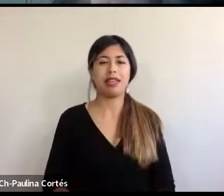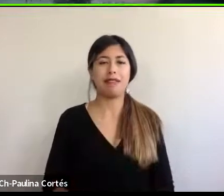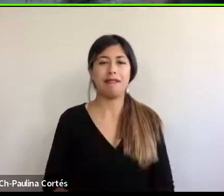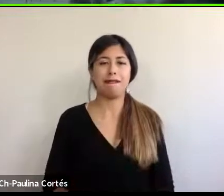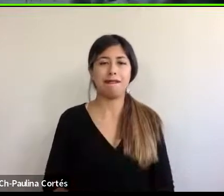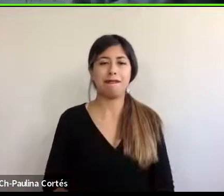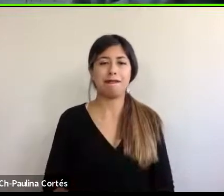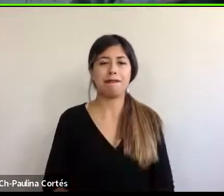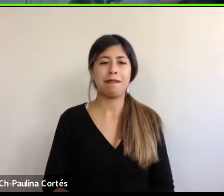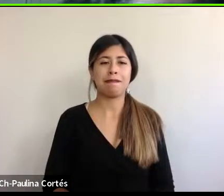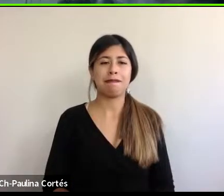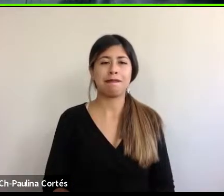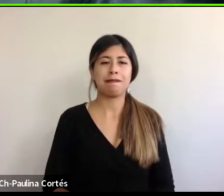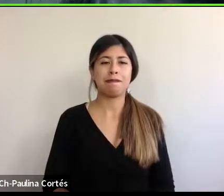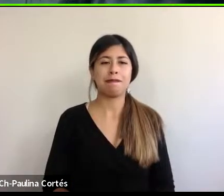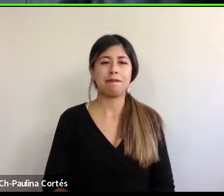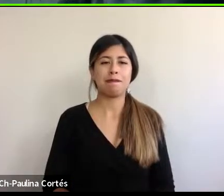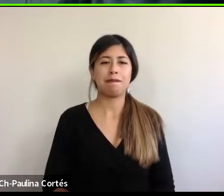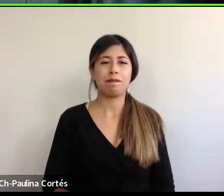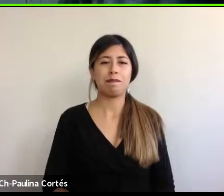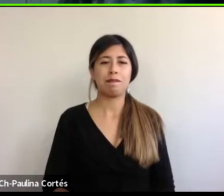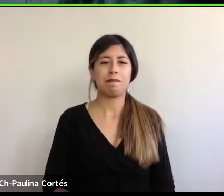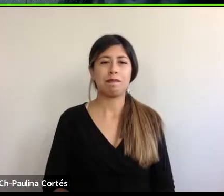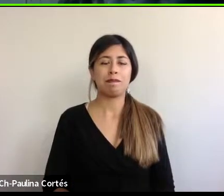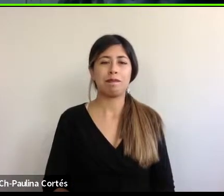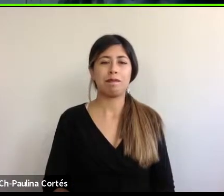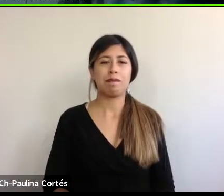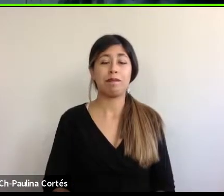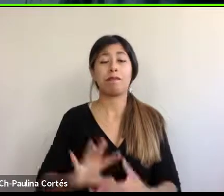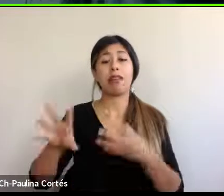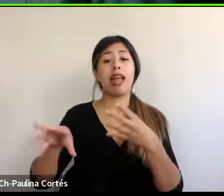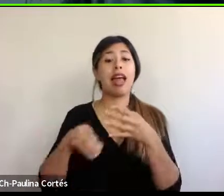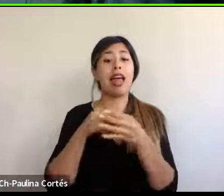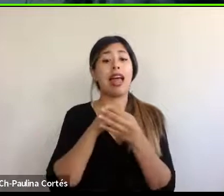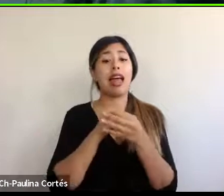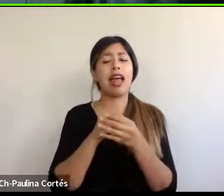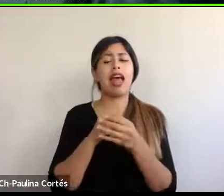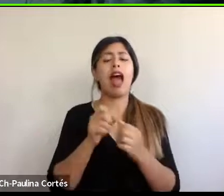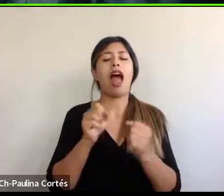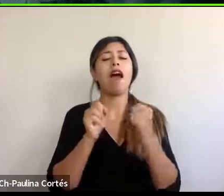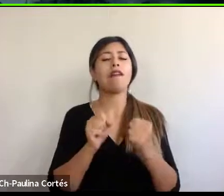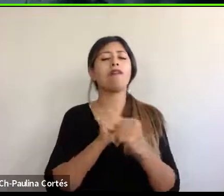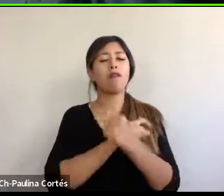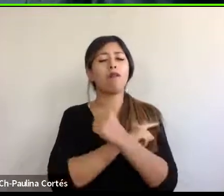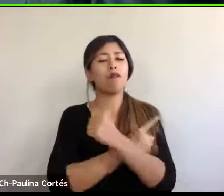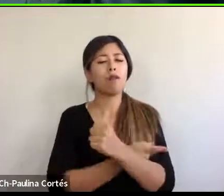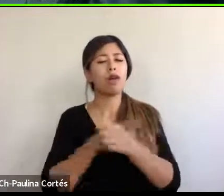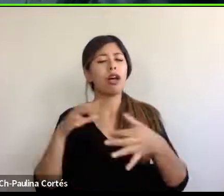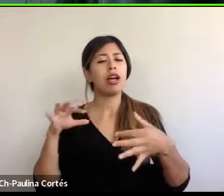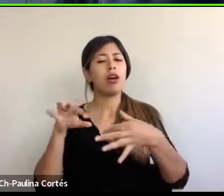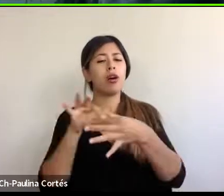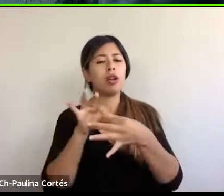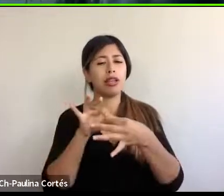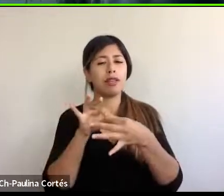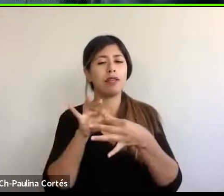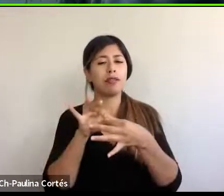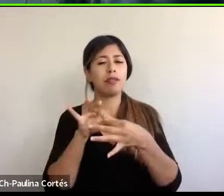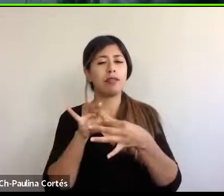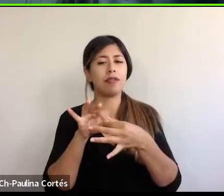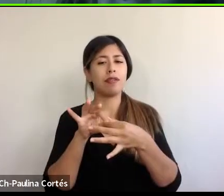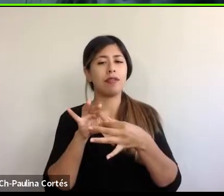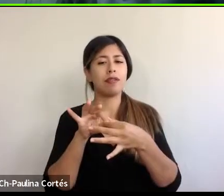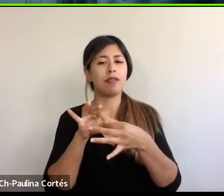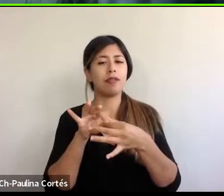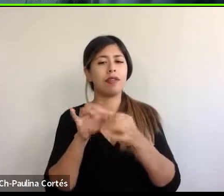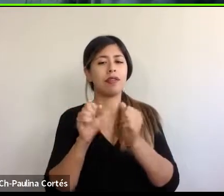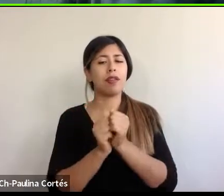Yeah, just to add, I think there's always been a strong connection between Movies That Matter and probably One World as well with the